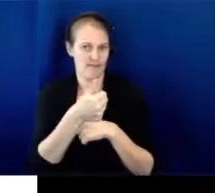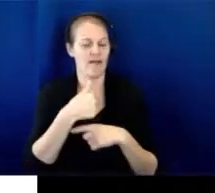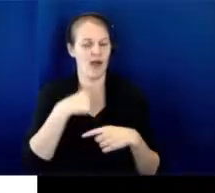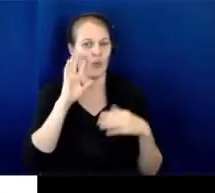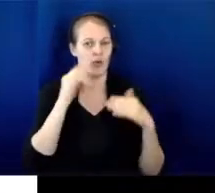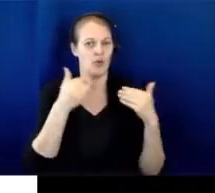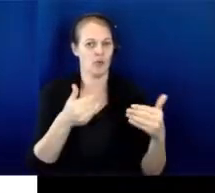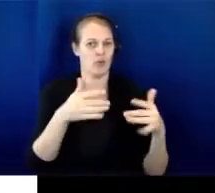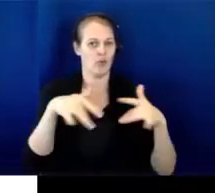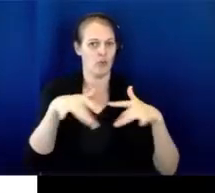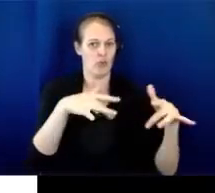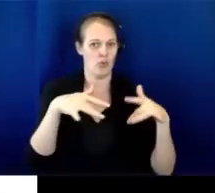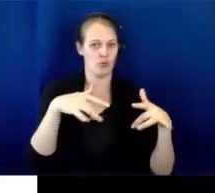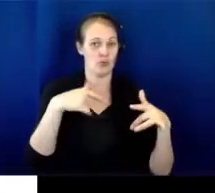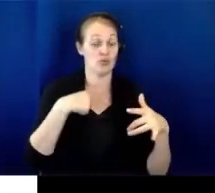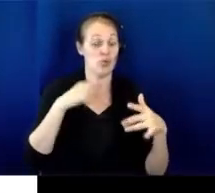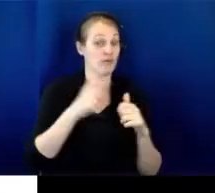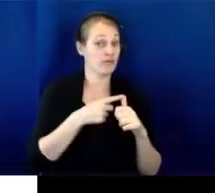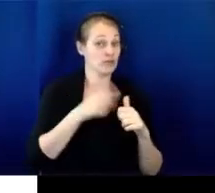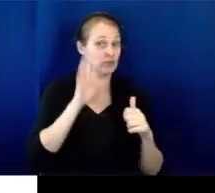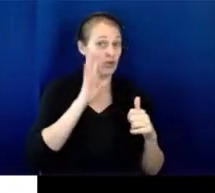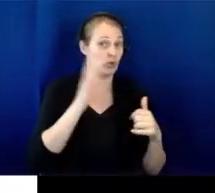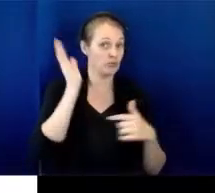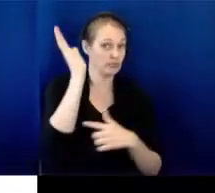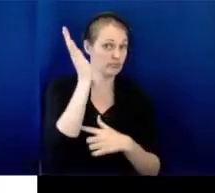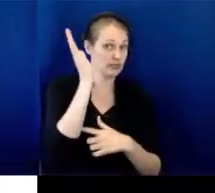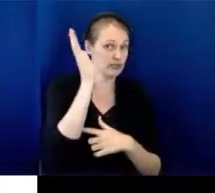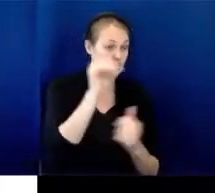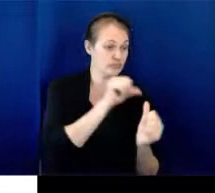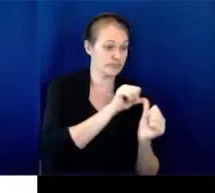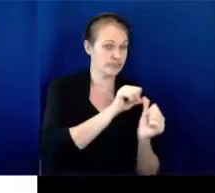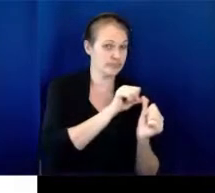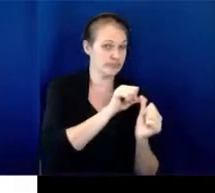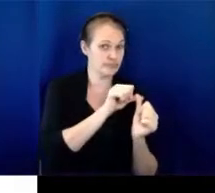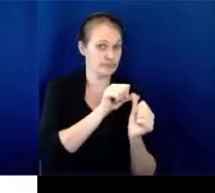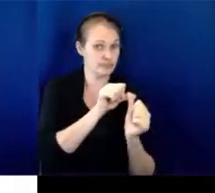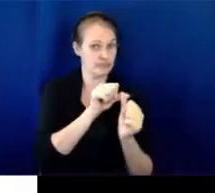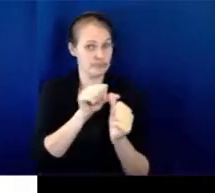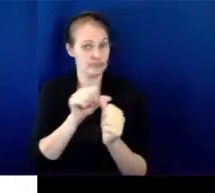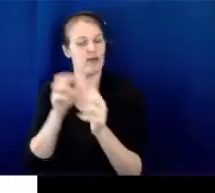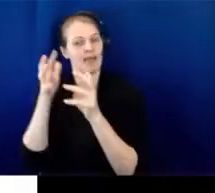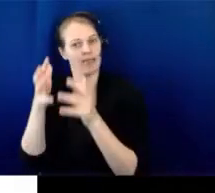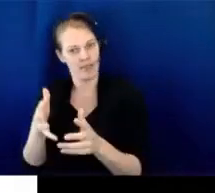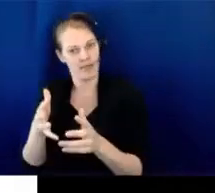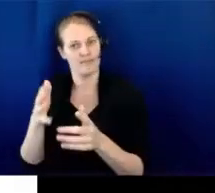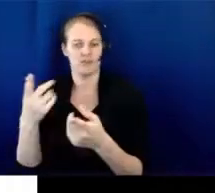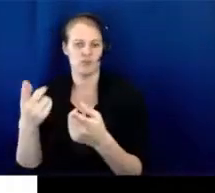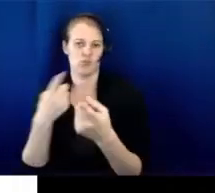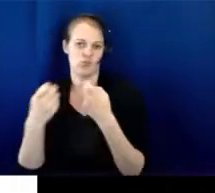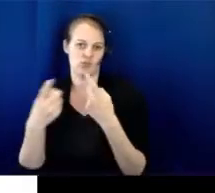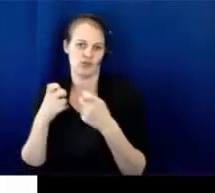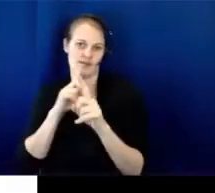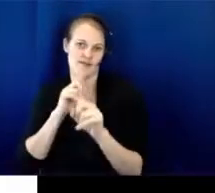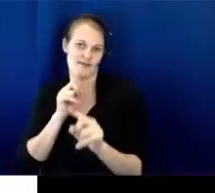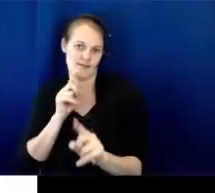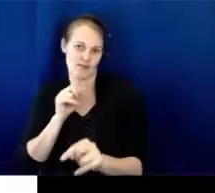I'm going to go all the way through the presentation, and then we're going to have a lot of time for questions after the